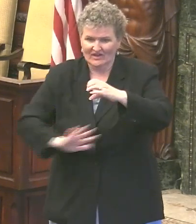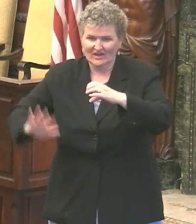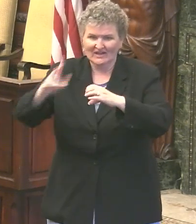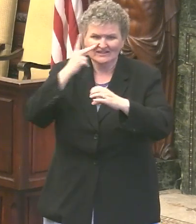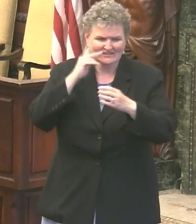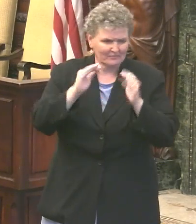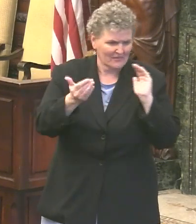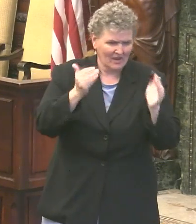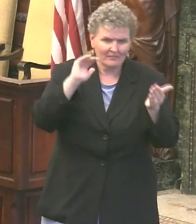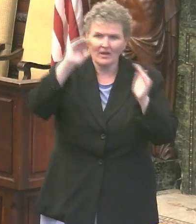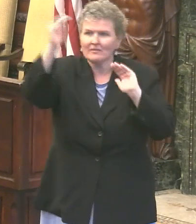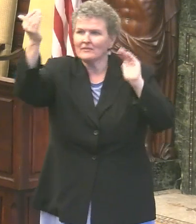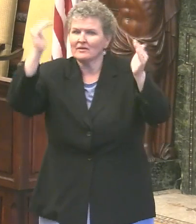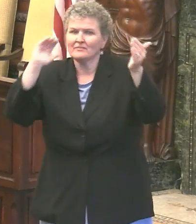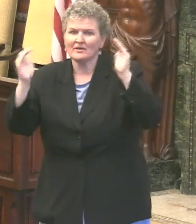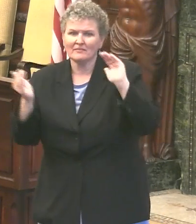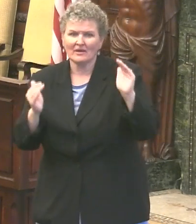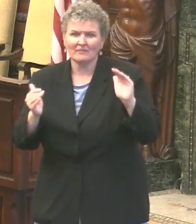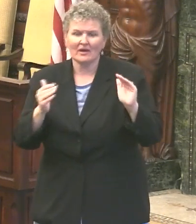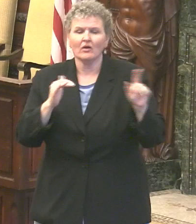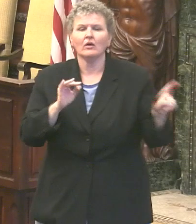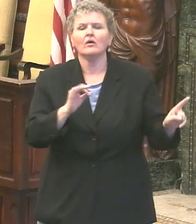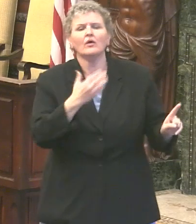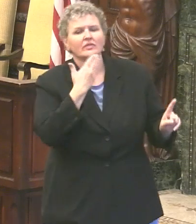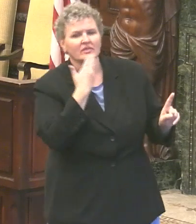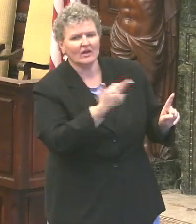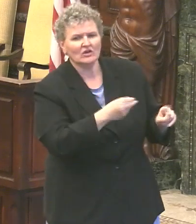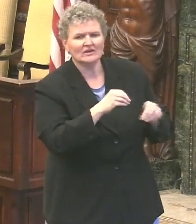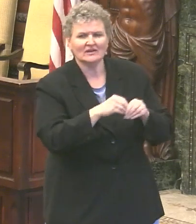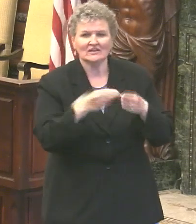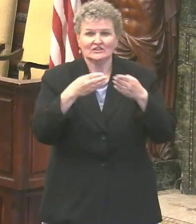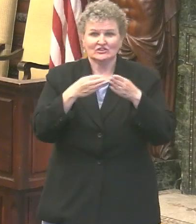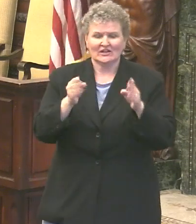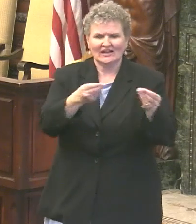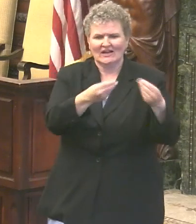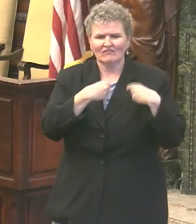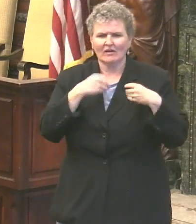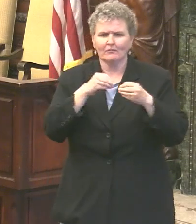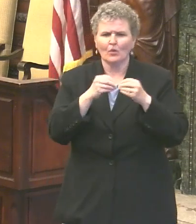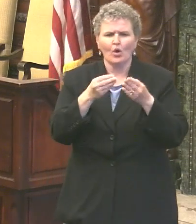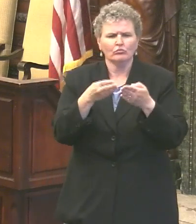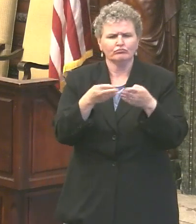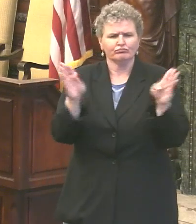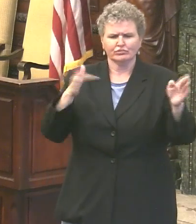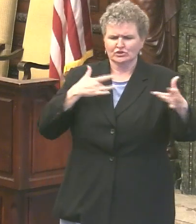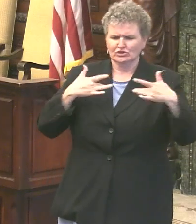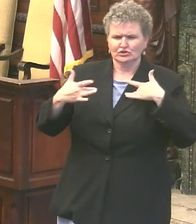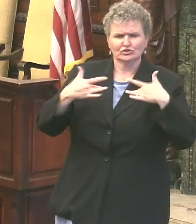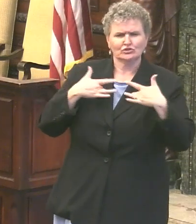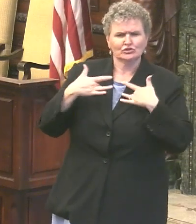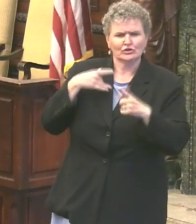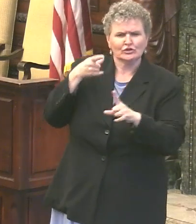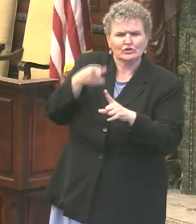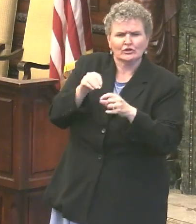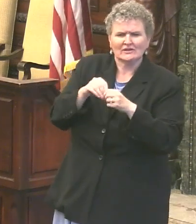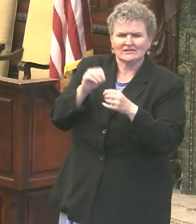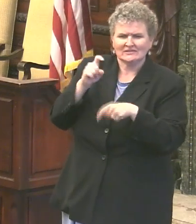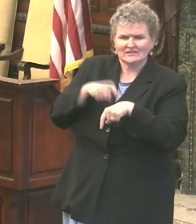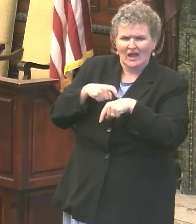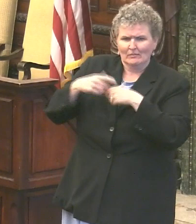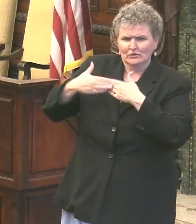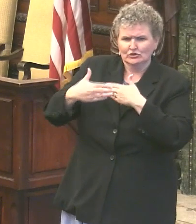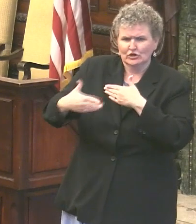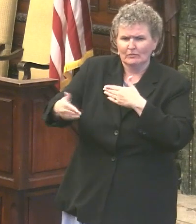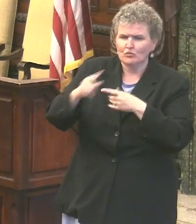you. In general, I know you gave us some your broader concerns, but in the short term, what are your concerns